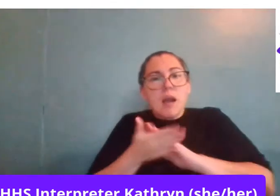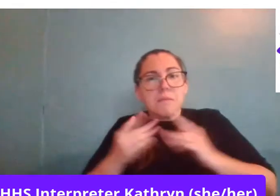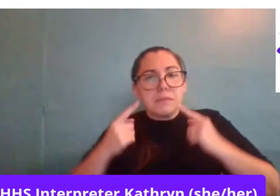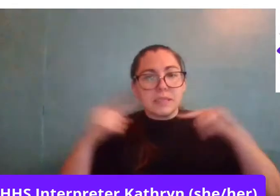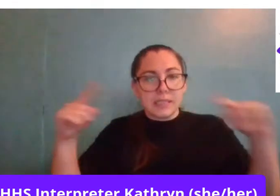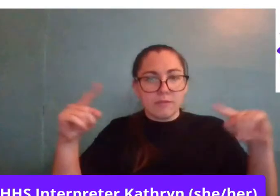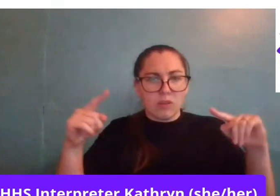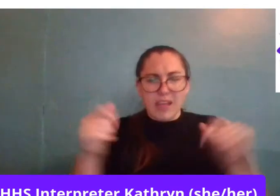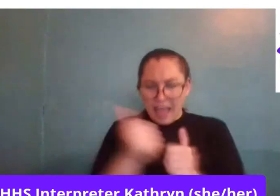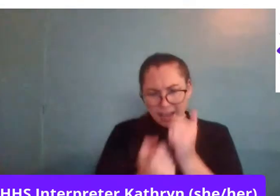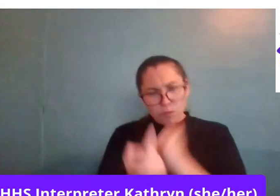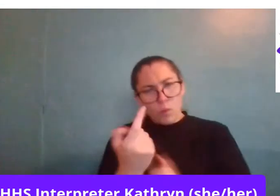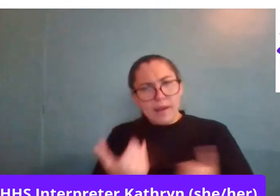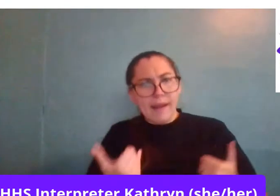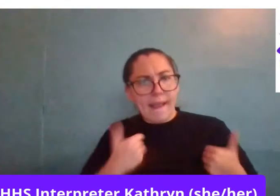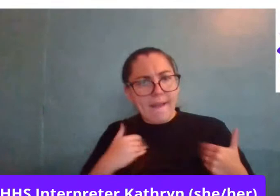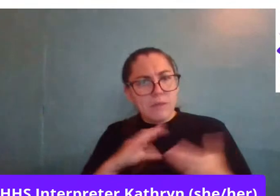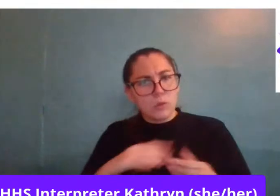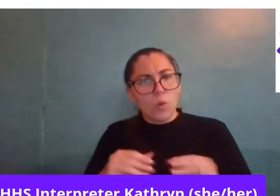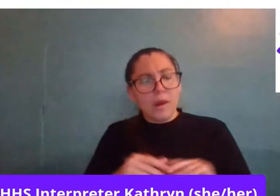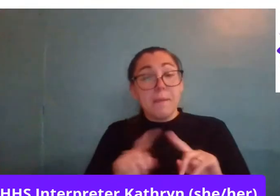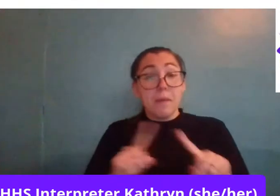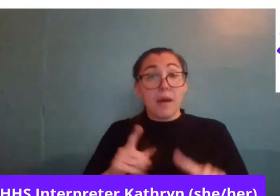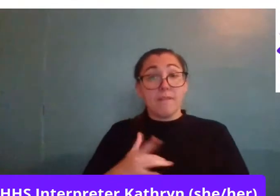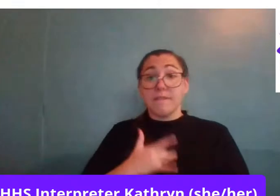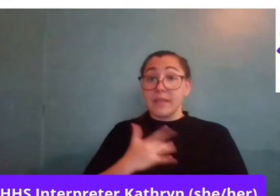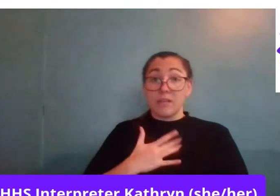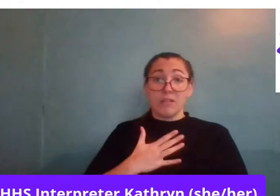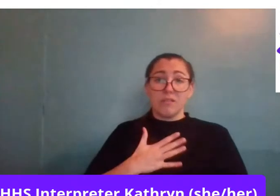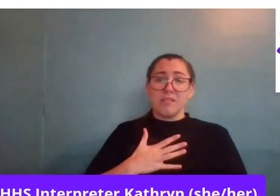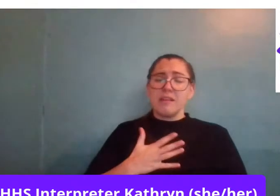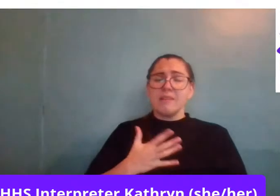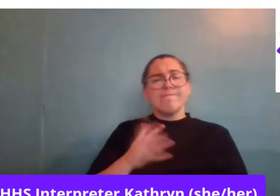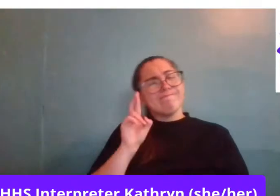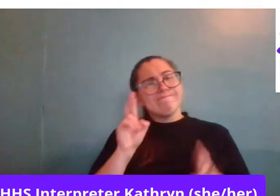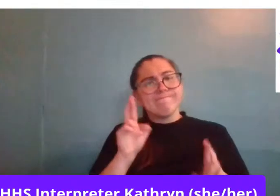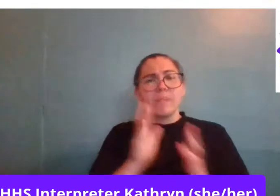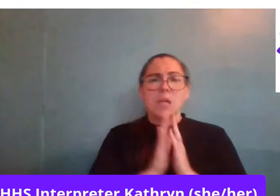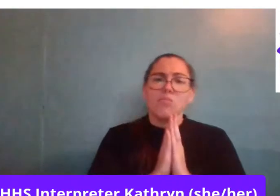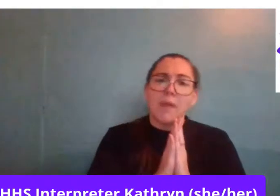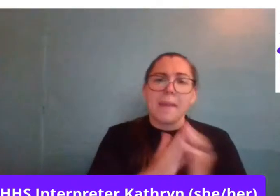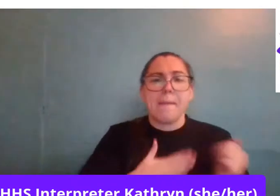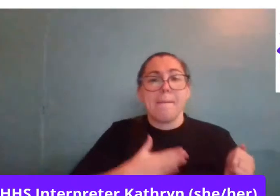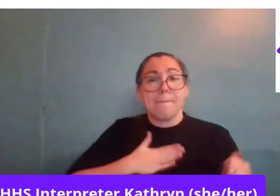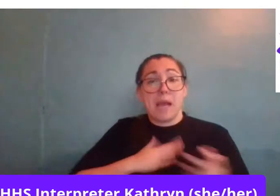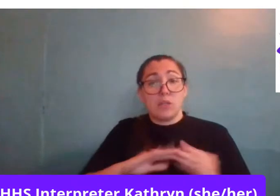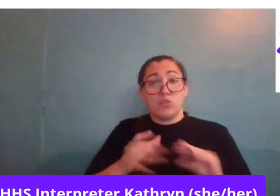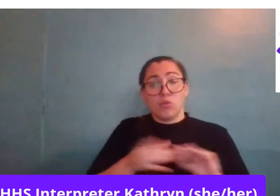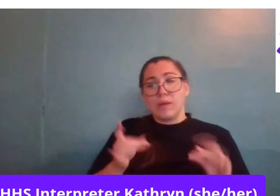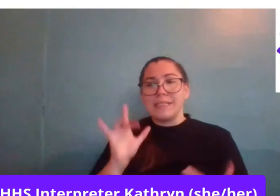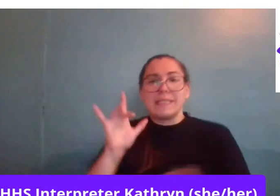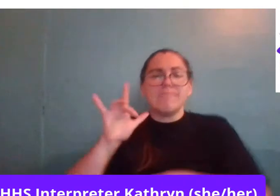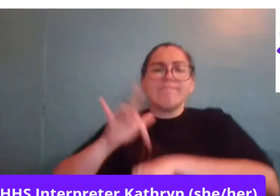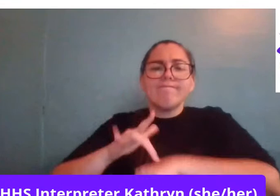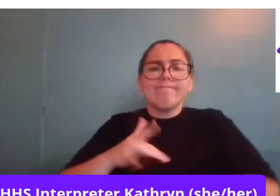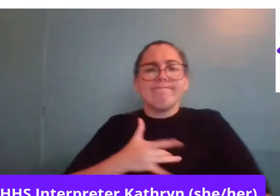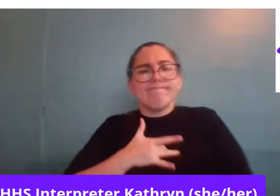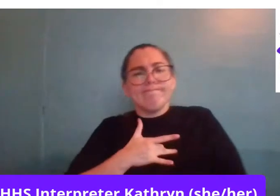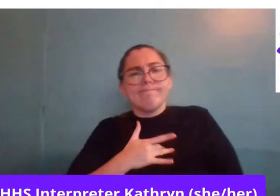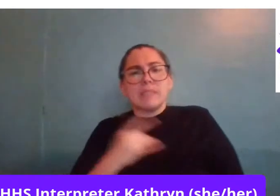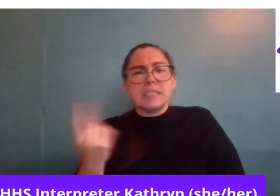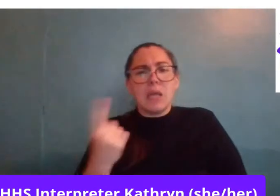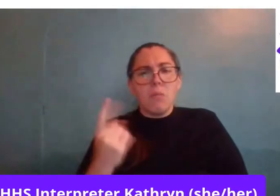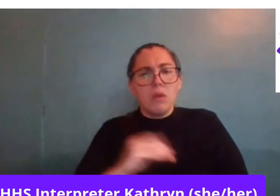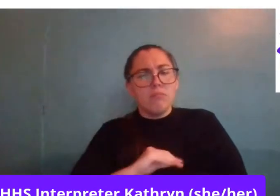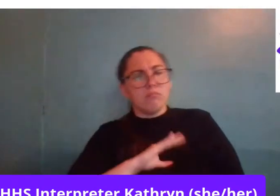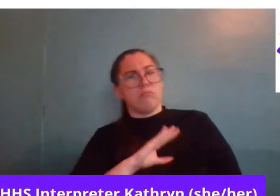has a story, but I feel with my story, I pray that it touches somebody. I'm doing this to really help somebody, because I'm sure it's people out there that's going